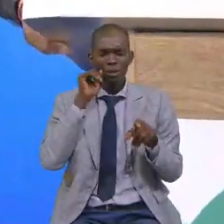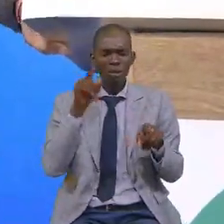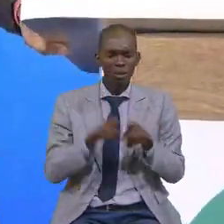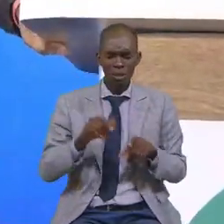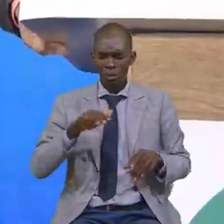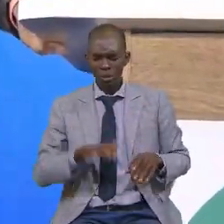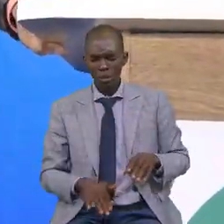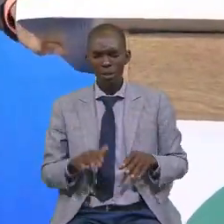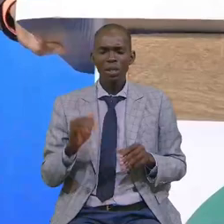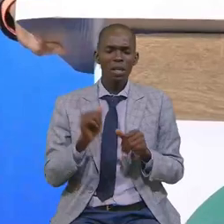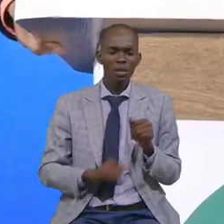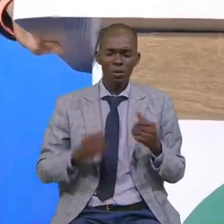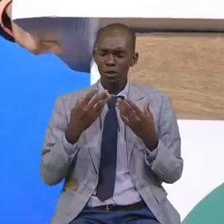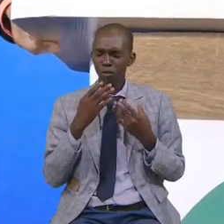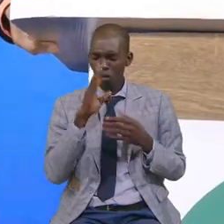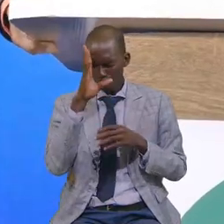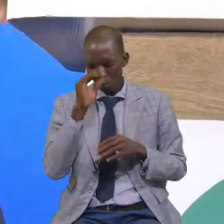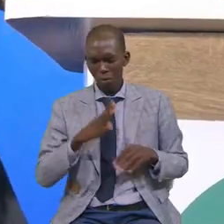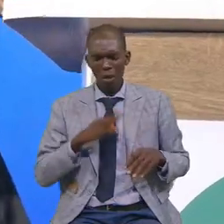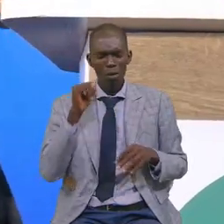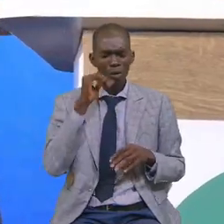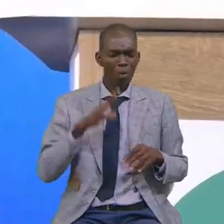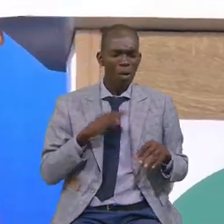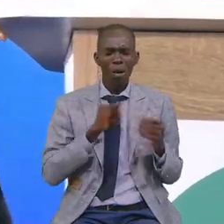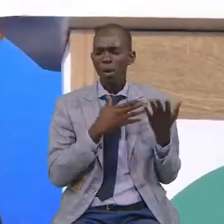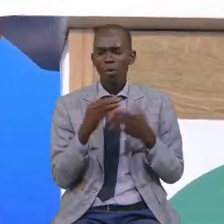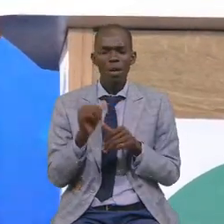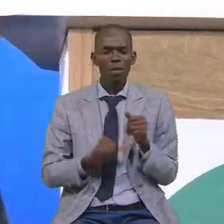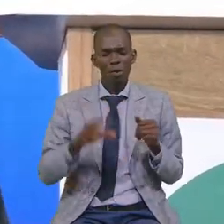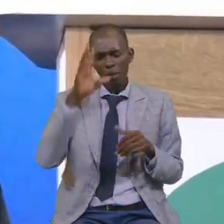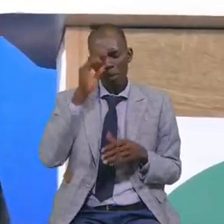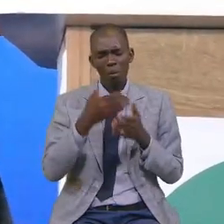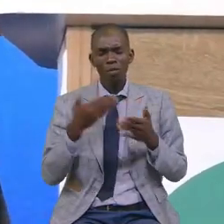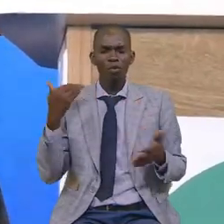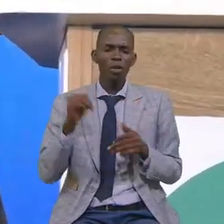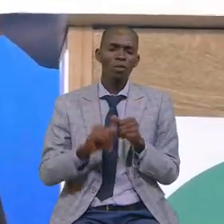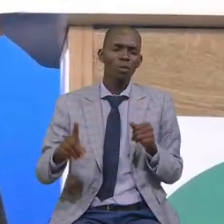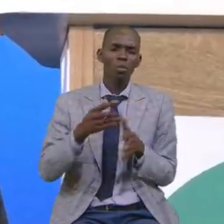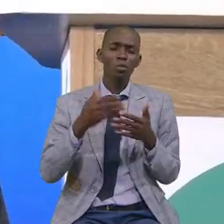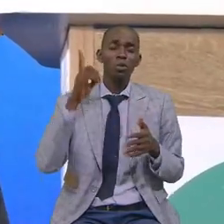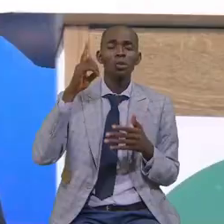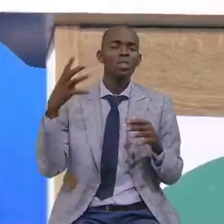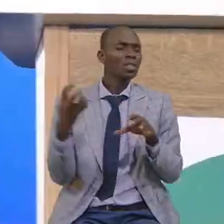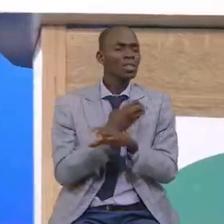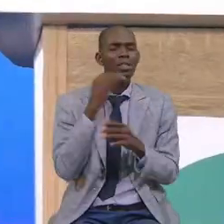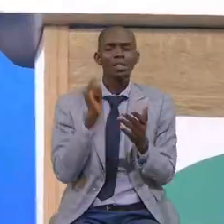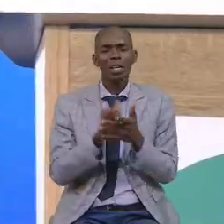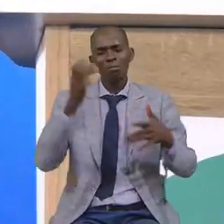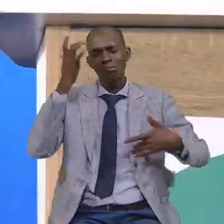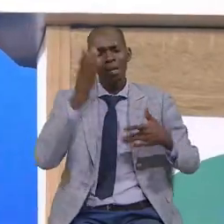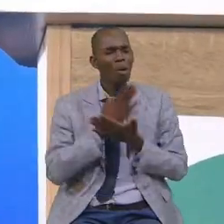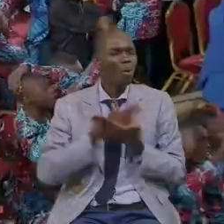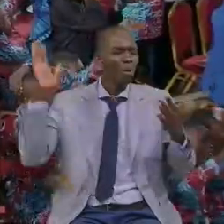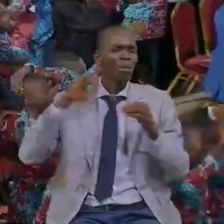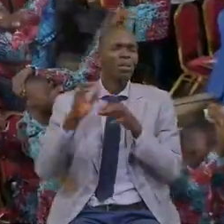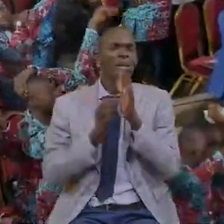every gentleman. I bring everyone before you now. Lord, take that sickness away in